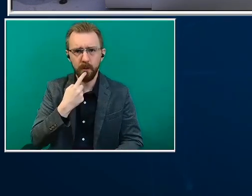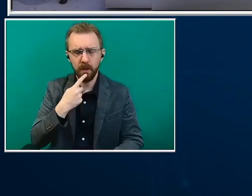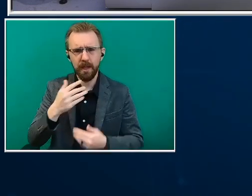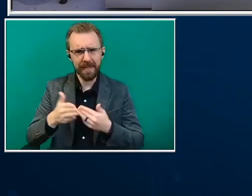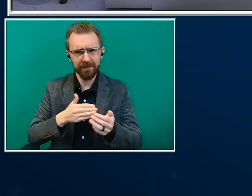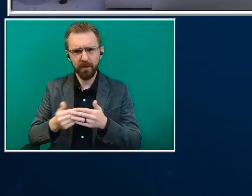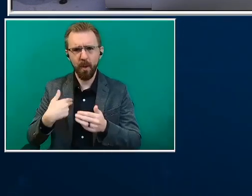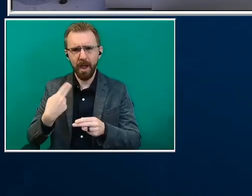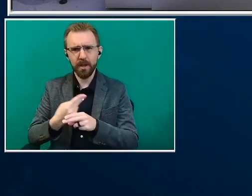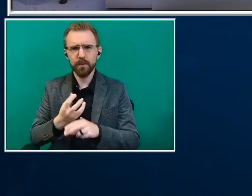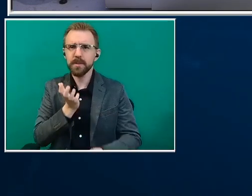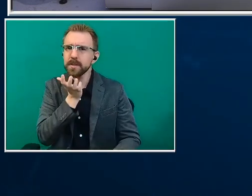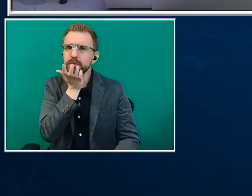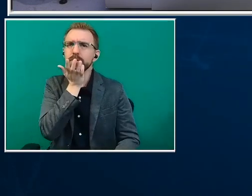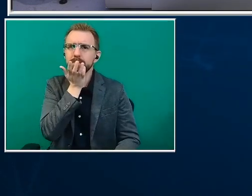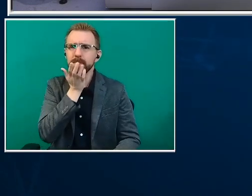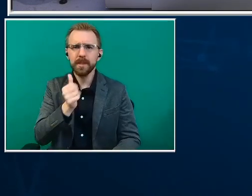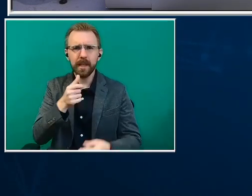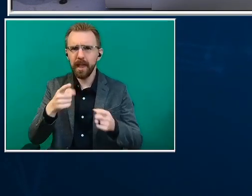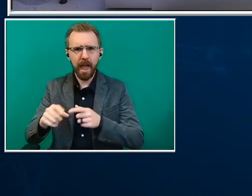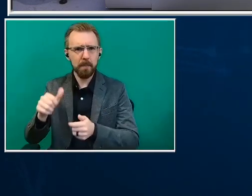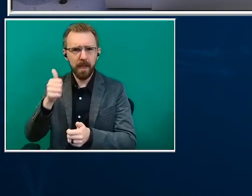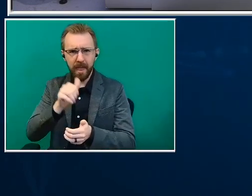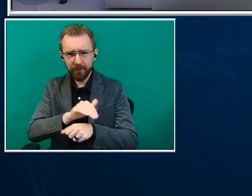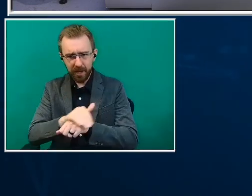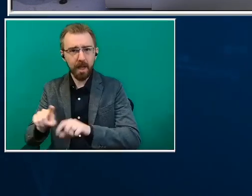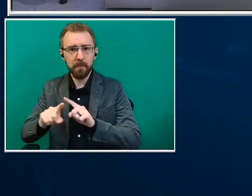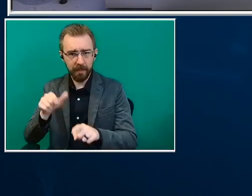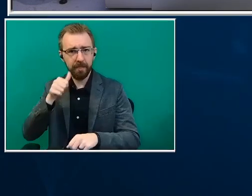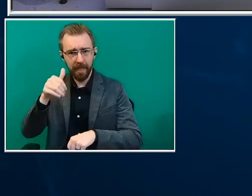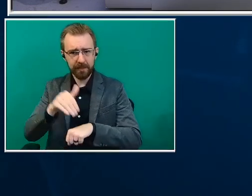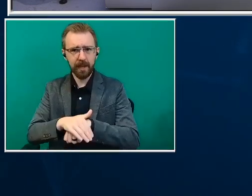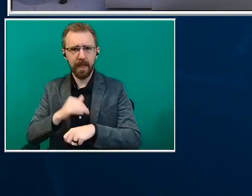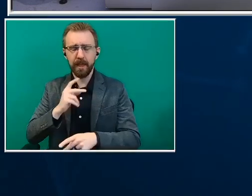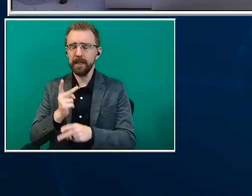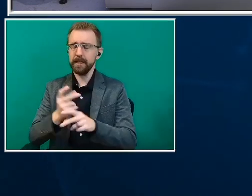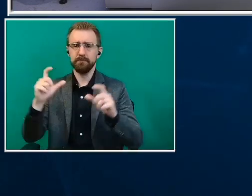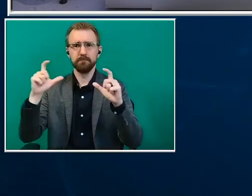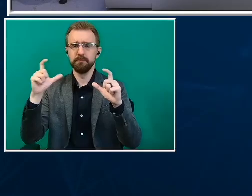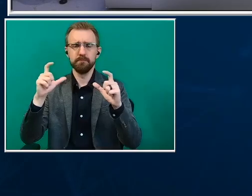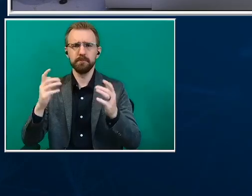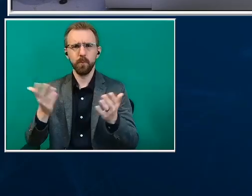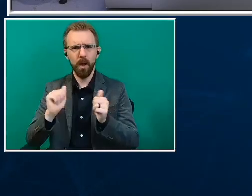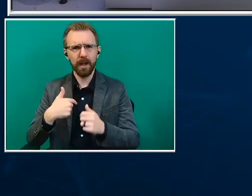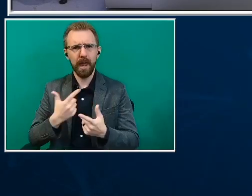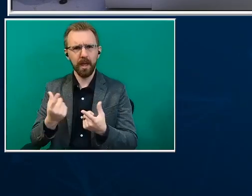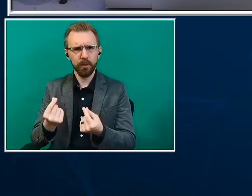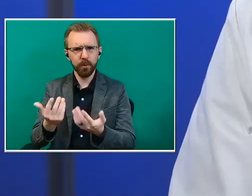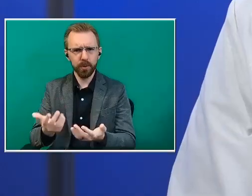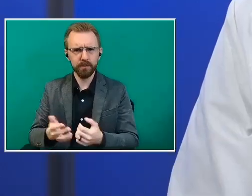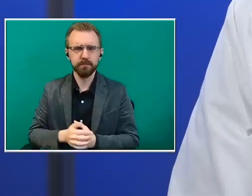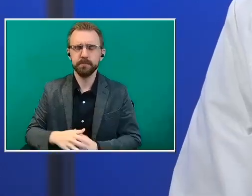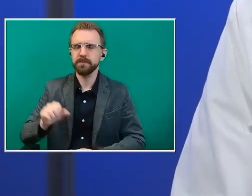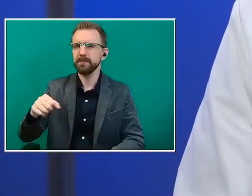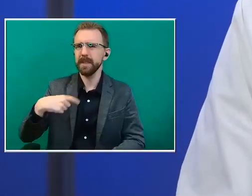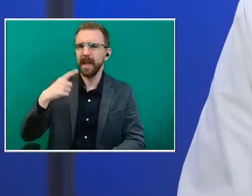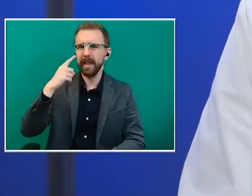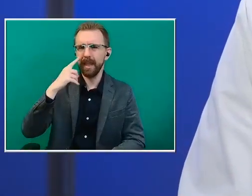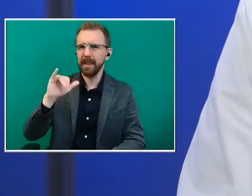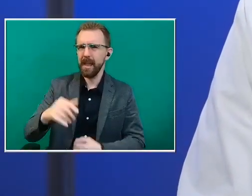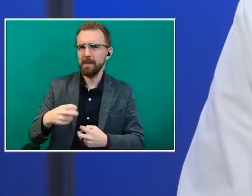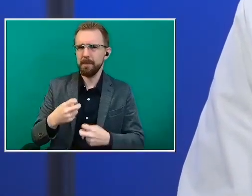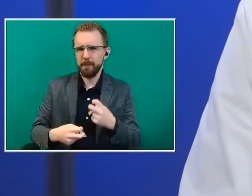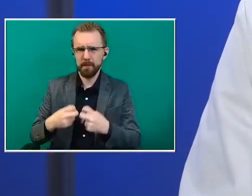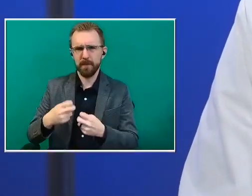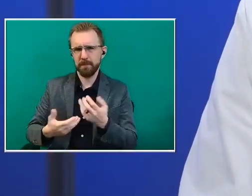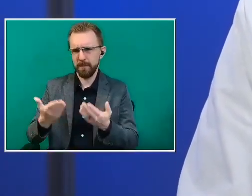strap. Doesn't happen every night, but it did last night and it keeps me awake. What can I do? Yeah, I think that problem may happen if somebody